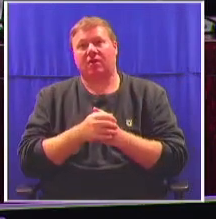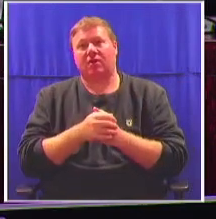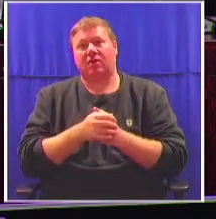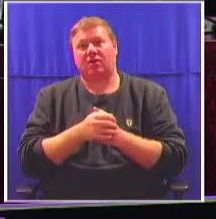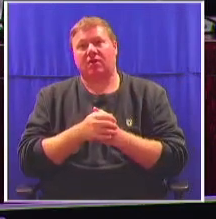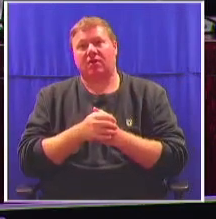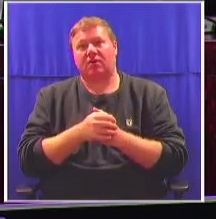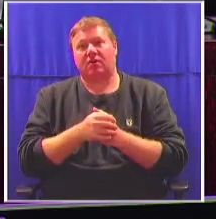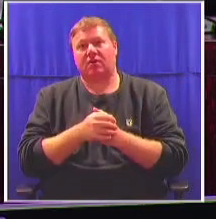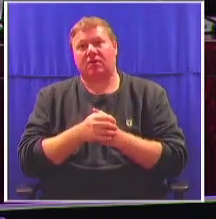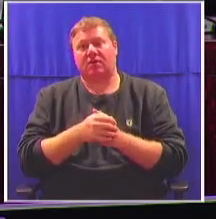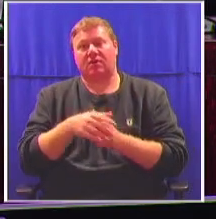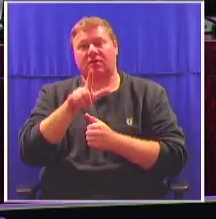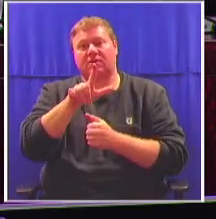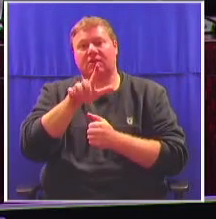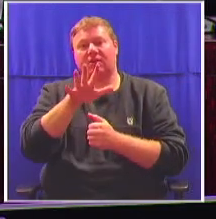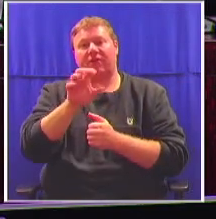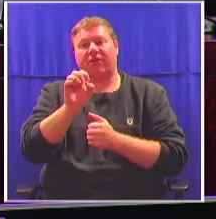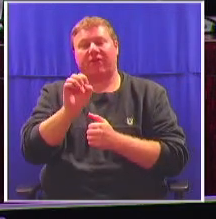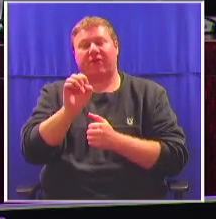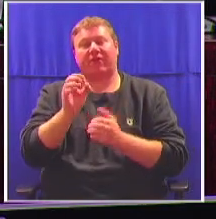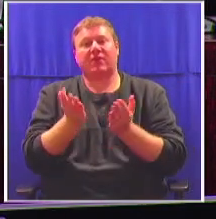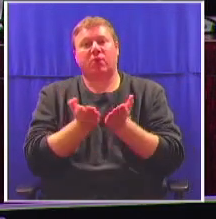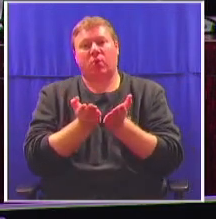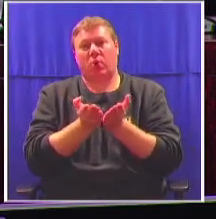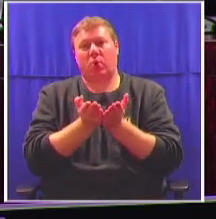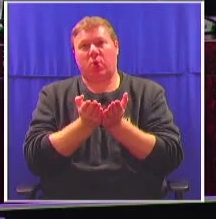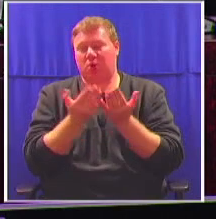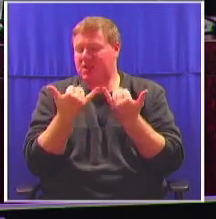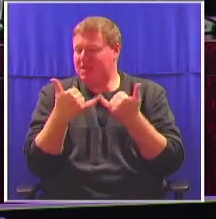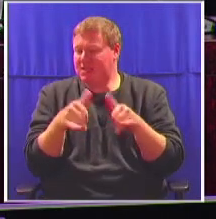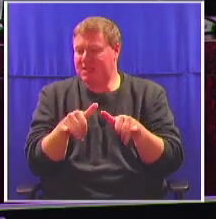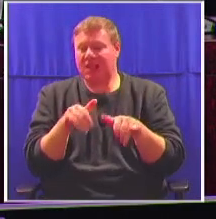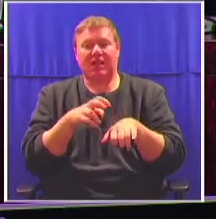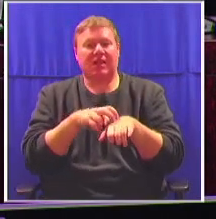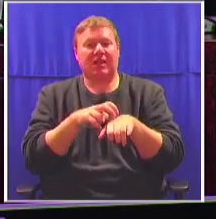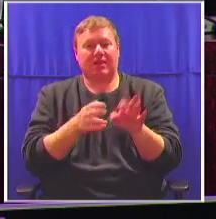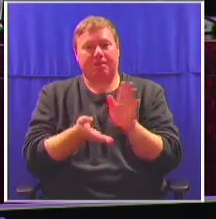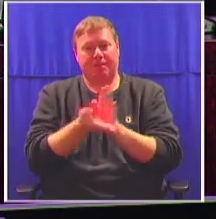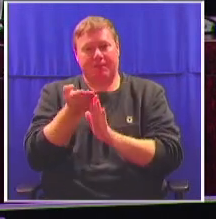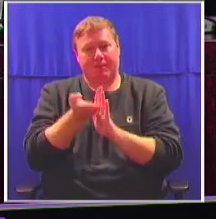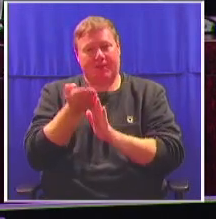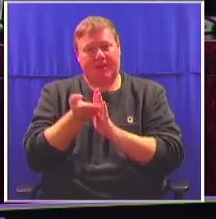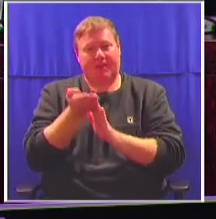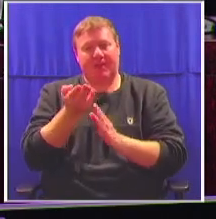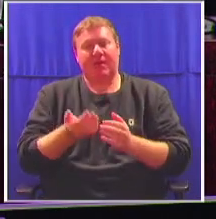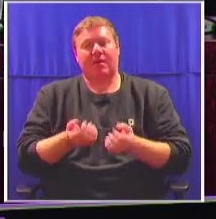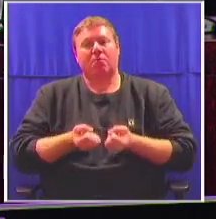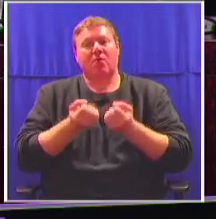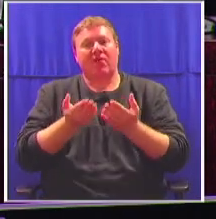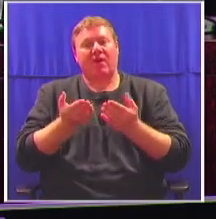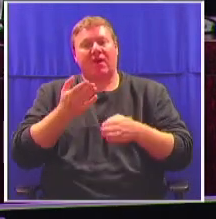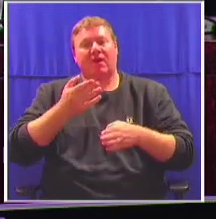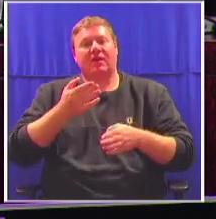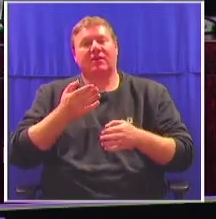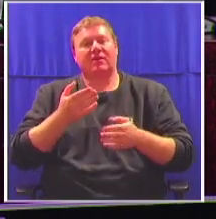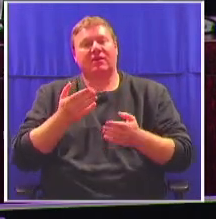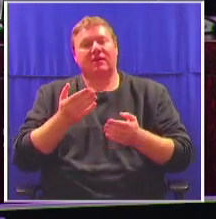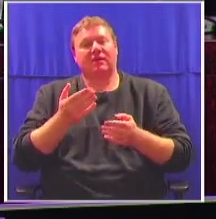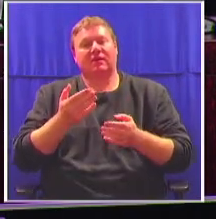are 750 schools that still need to be provided with safe and appropriate